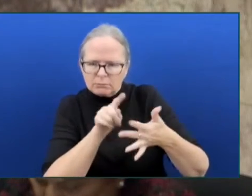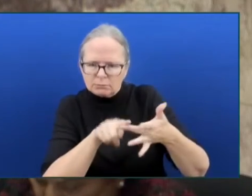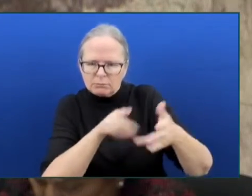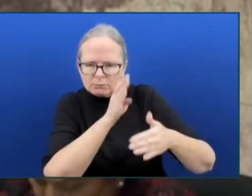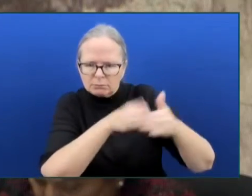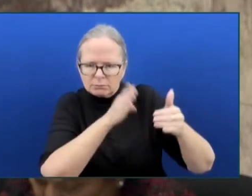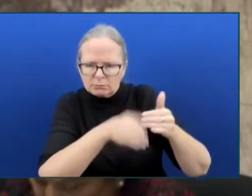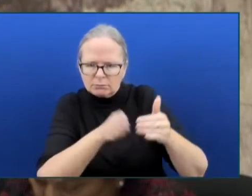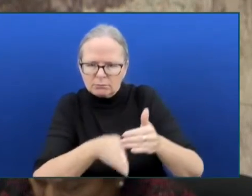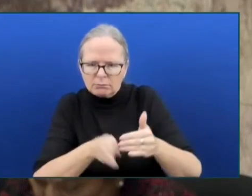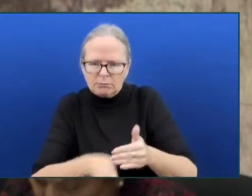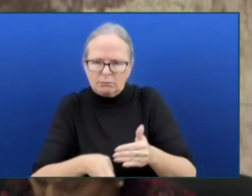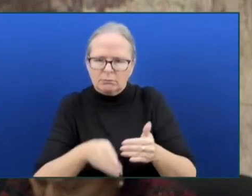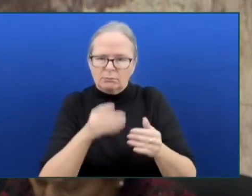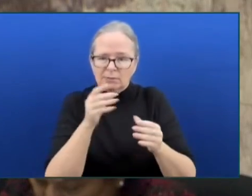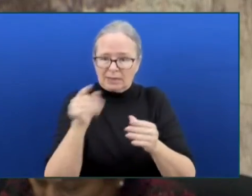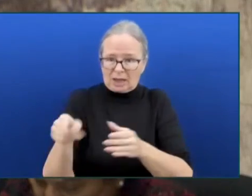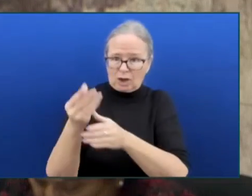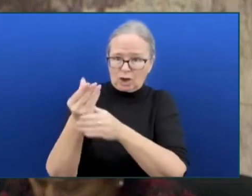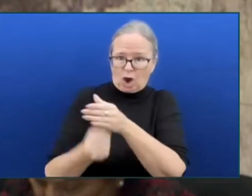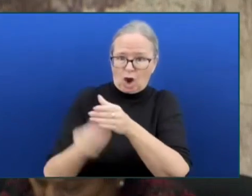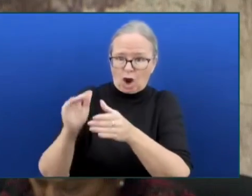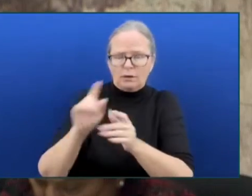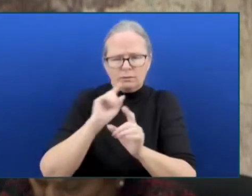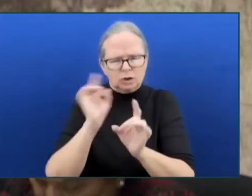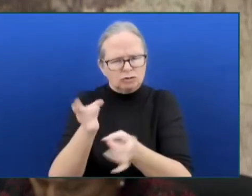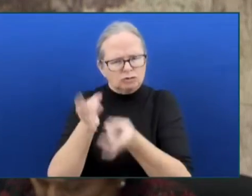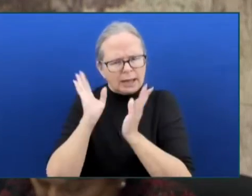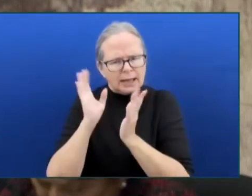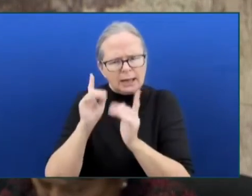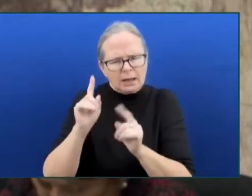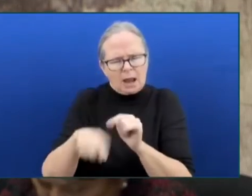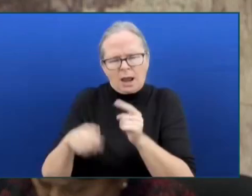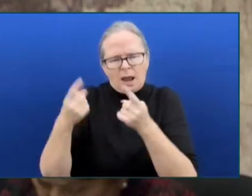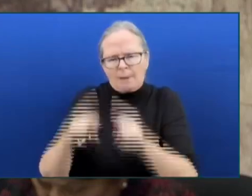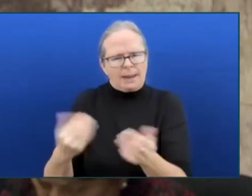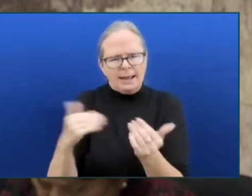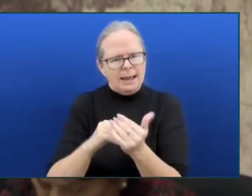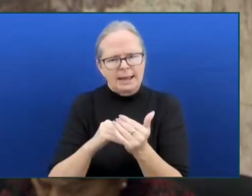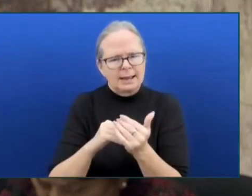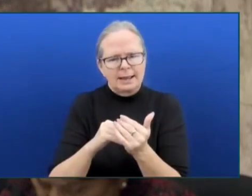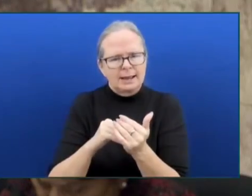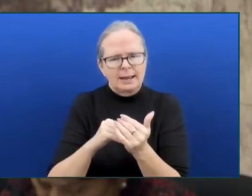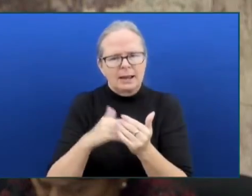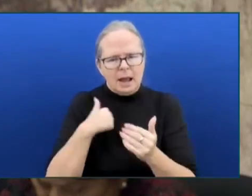again. And I am absolutely driven to make sure that this does not happen again. Thank you.